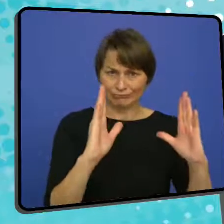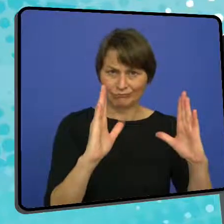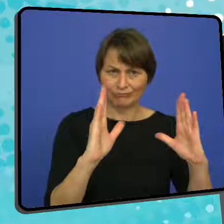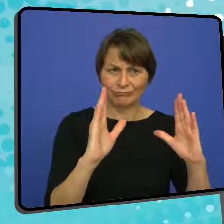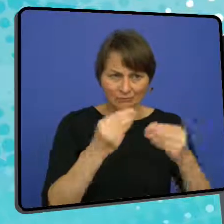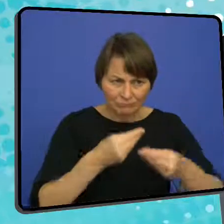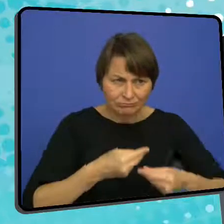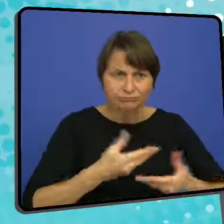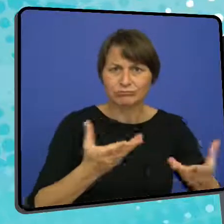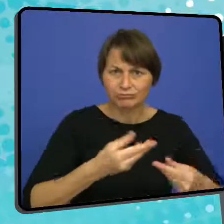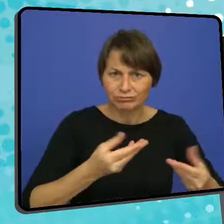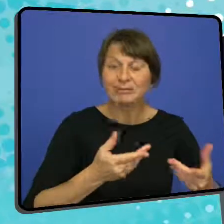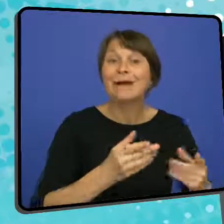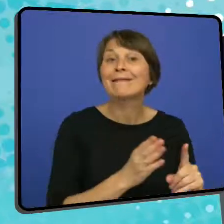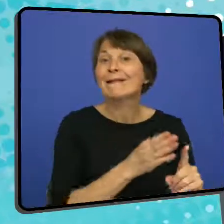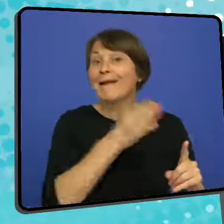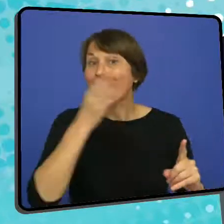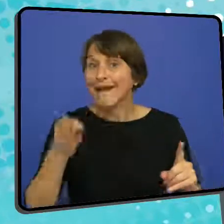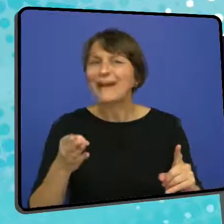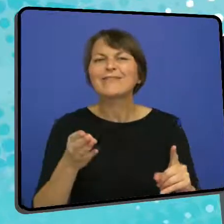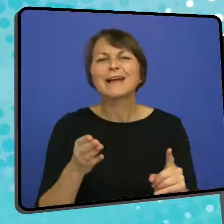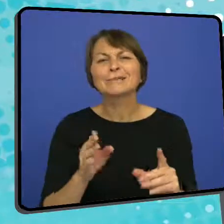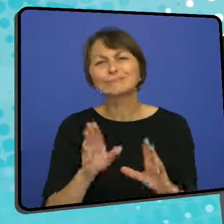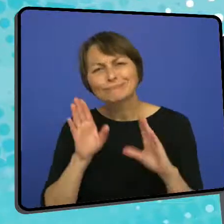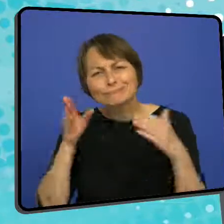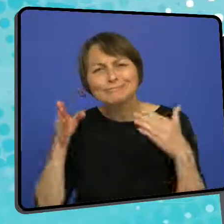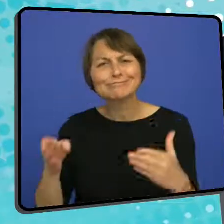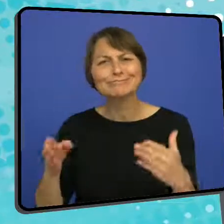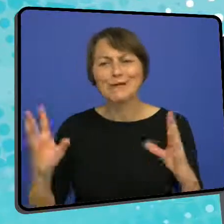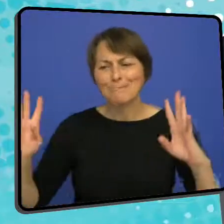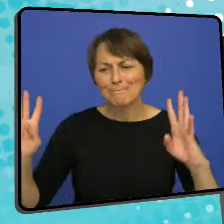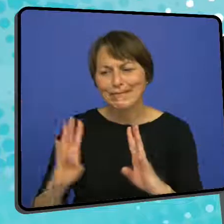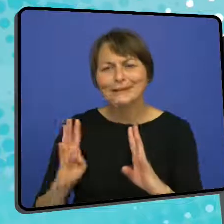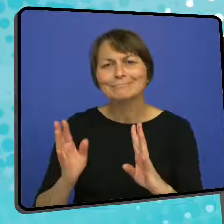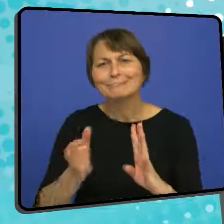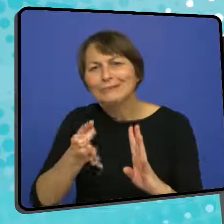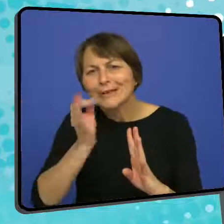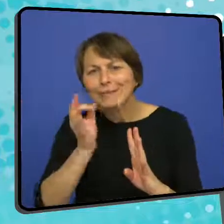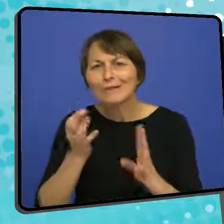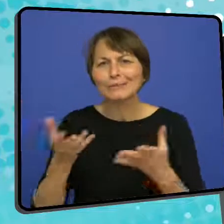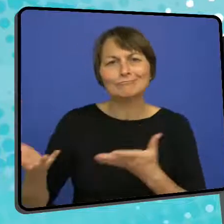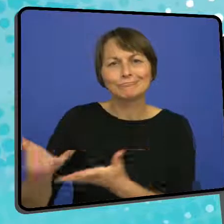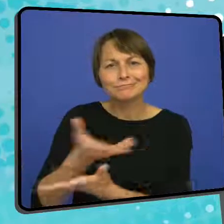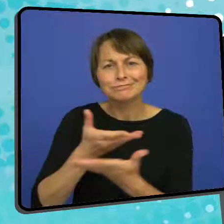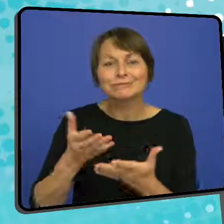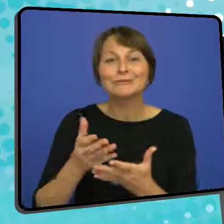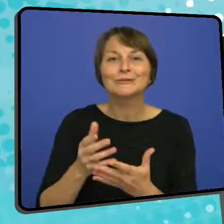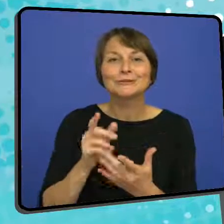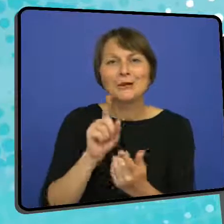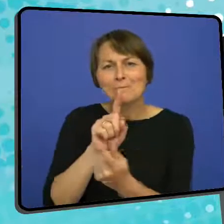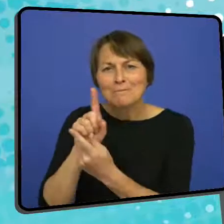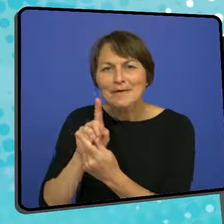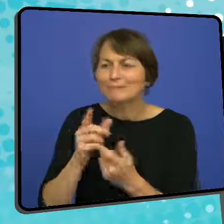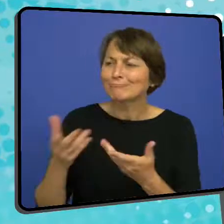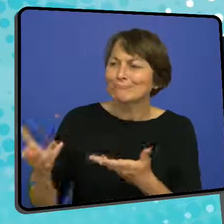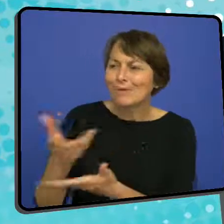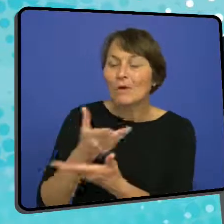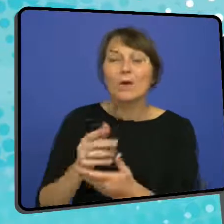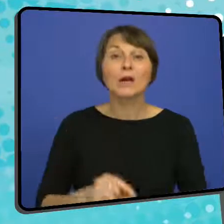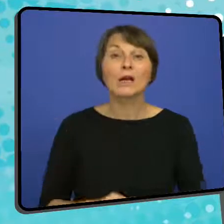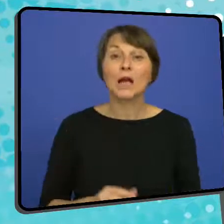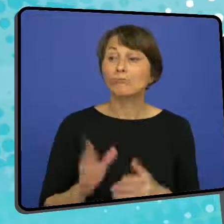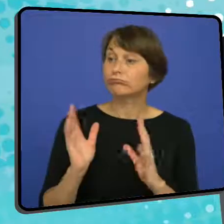AI Cafe, where you can join myself, Henk and Quirine in actually, chatting about other things, asking